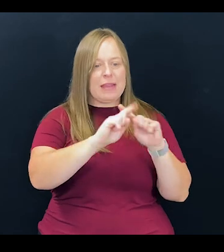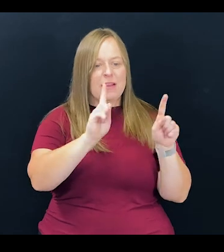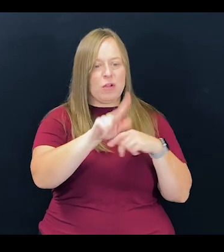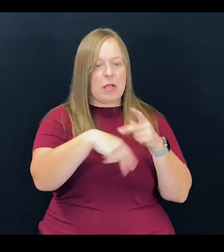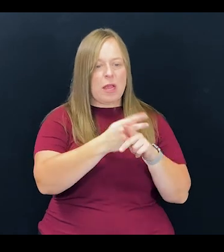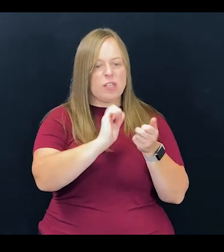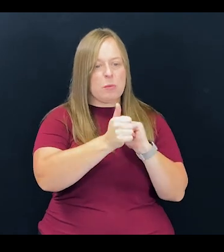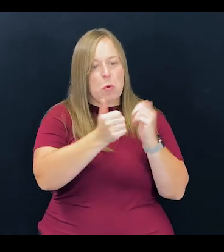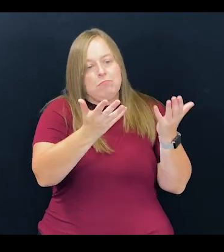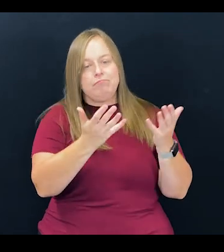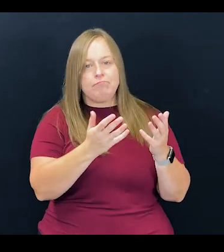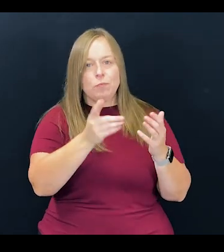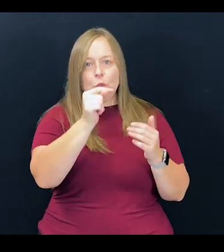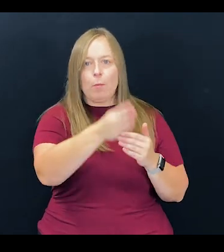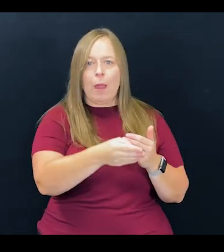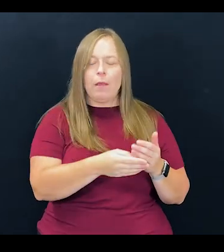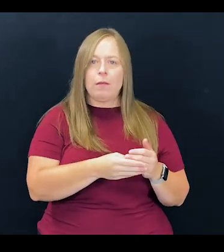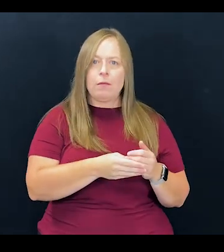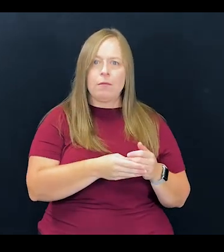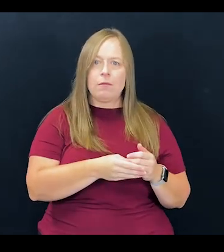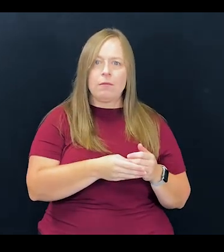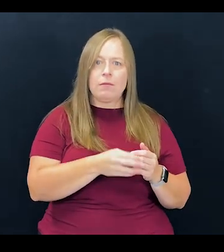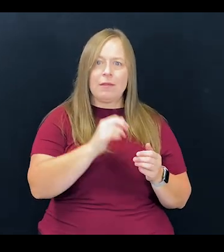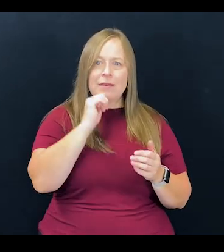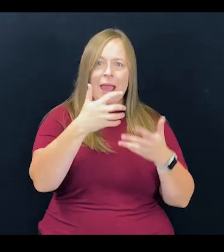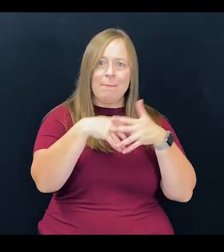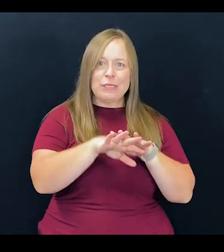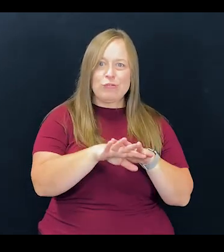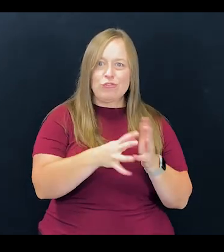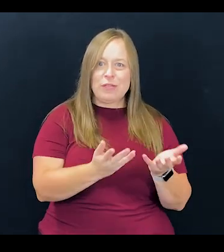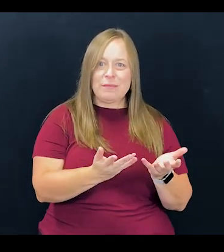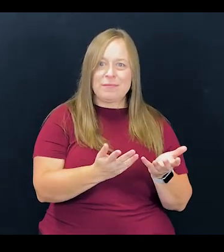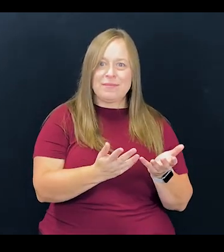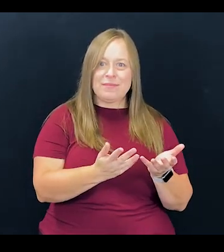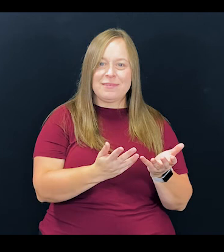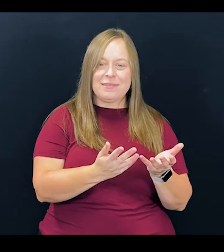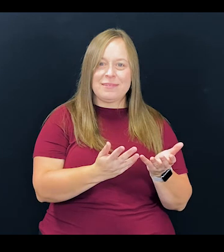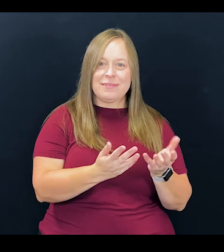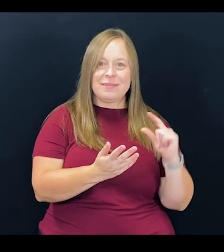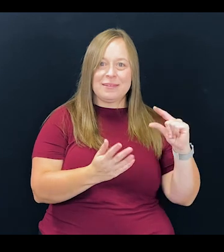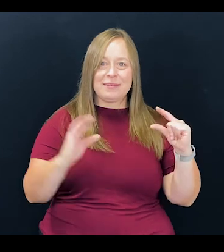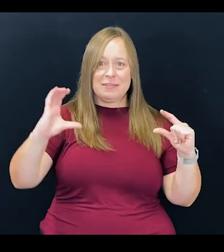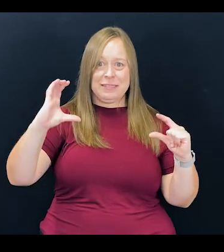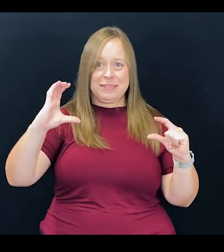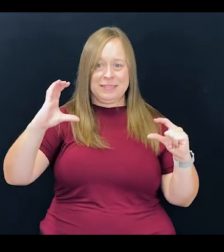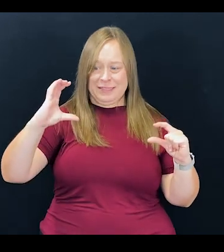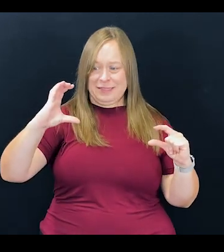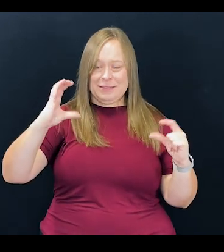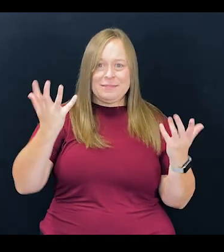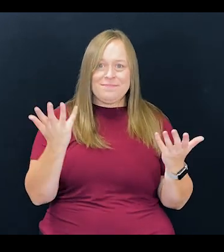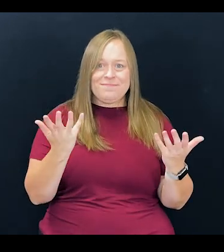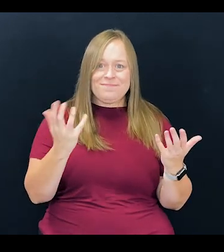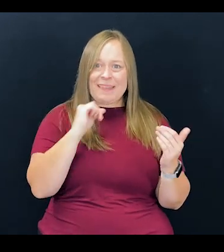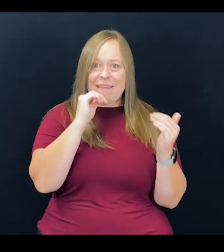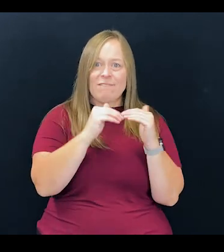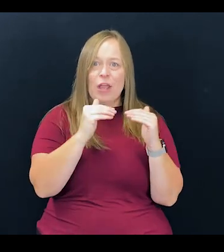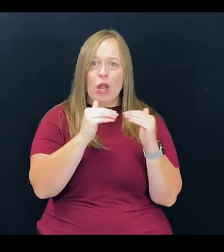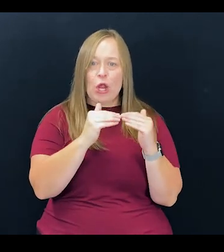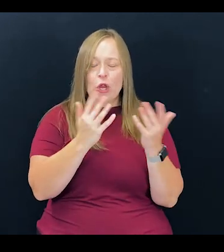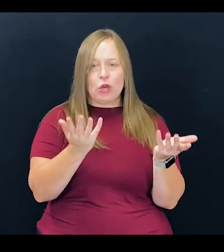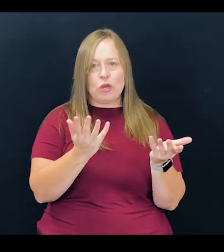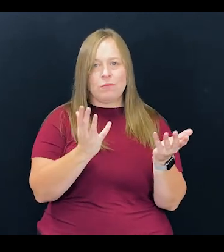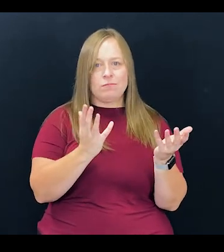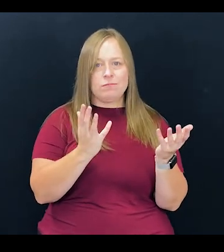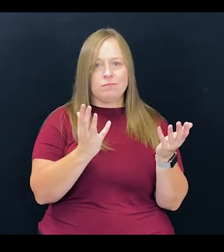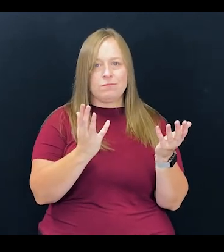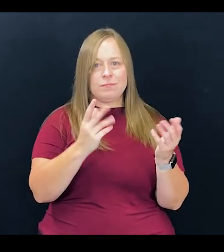because you play a different sport that is not mainstream and is not with that other group.